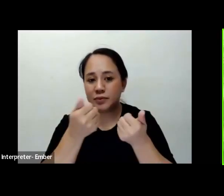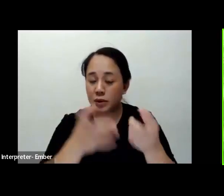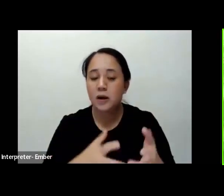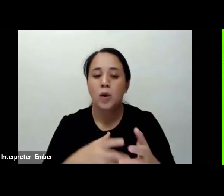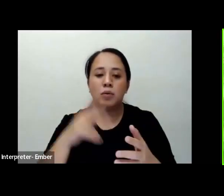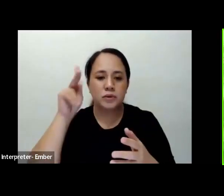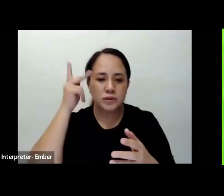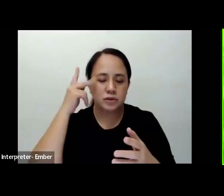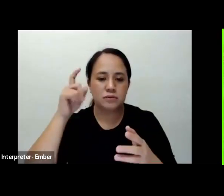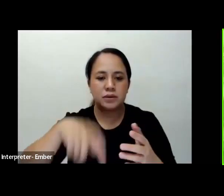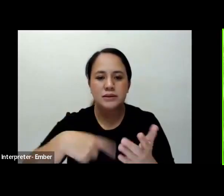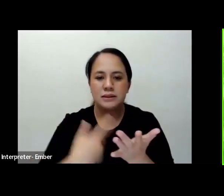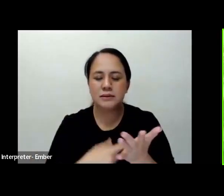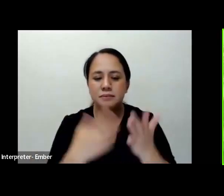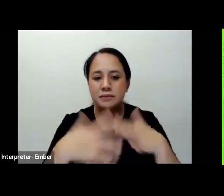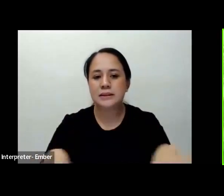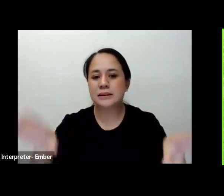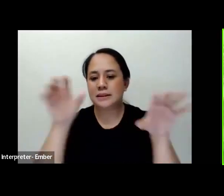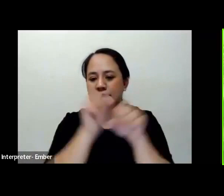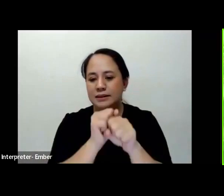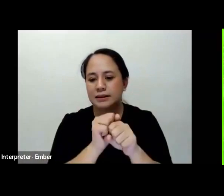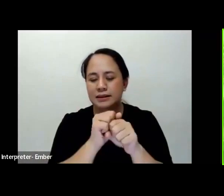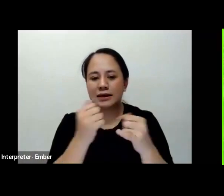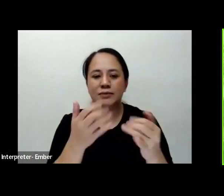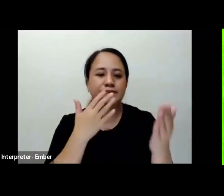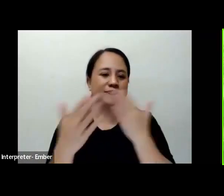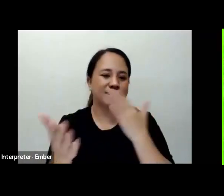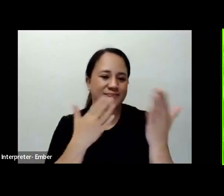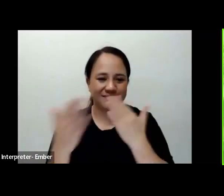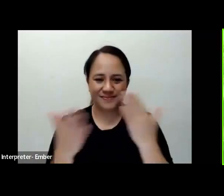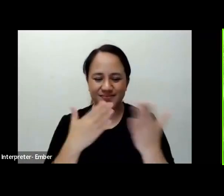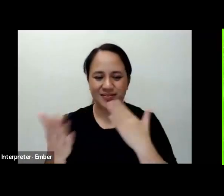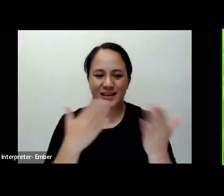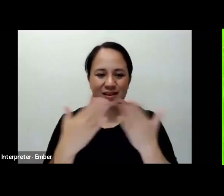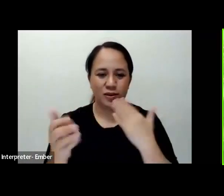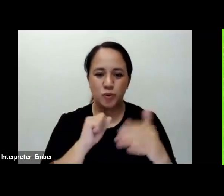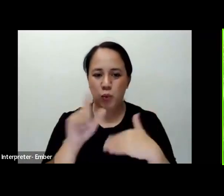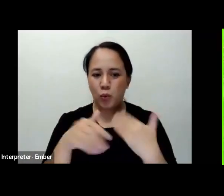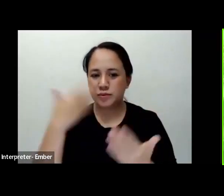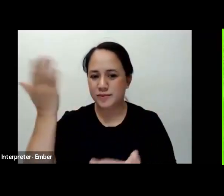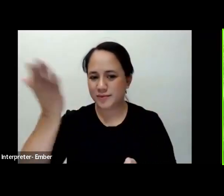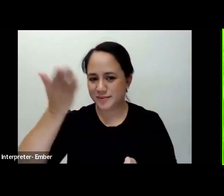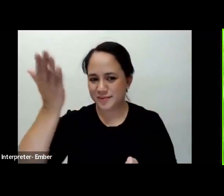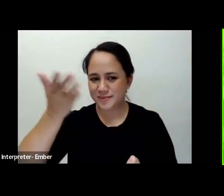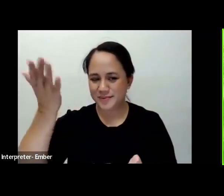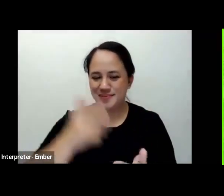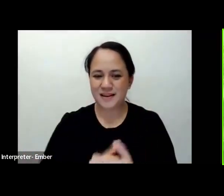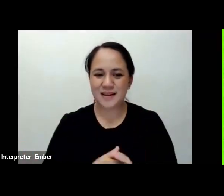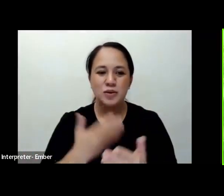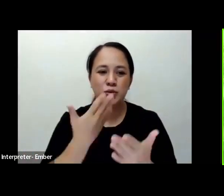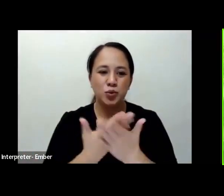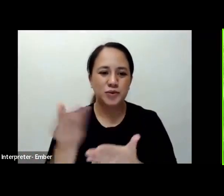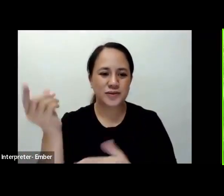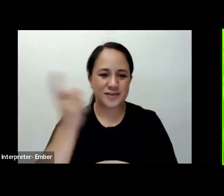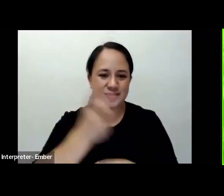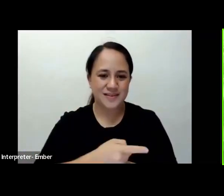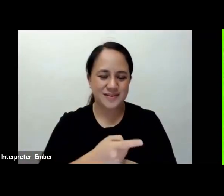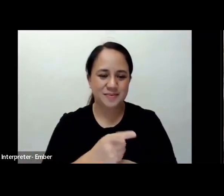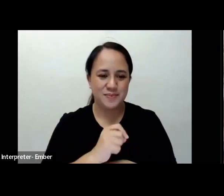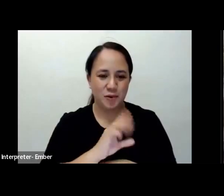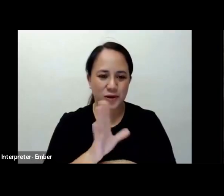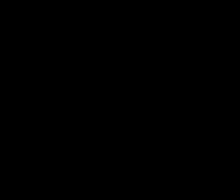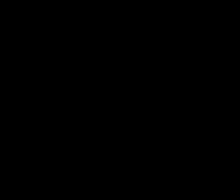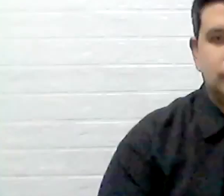about. So I end at that point. Thank you very much. Thank you to all the presenters. Magandang umaga po mula